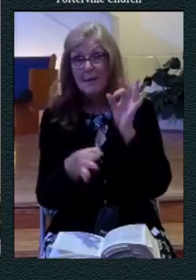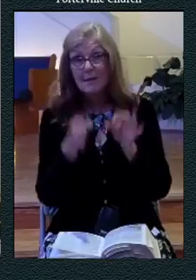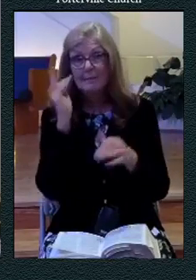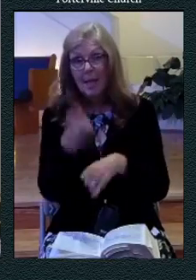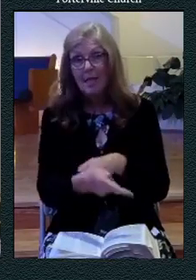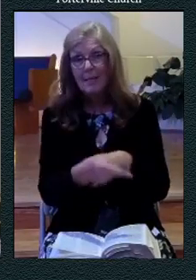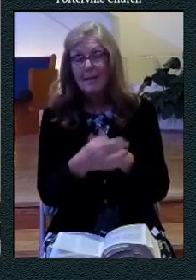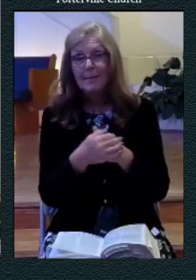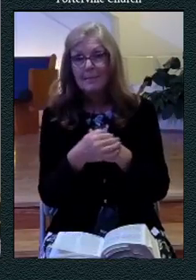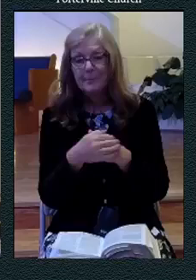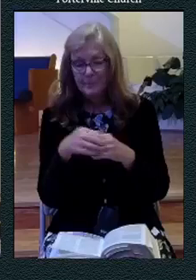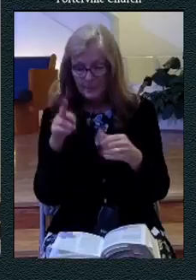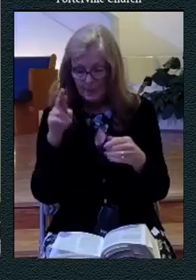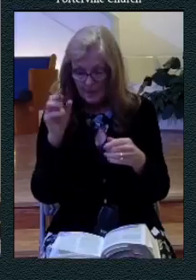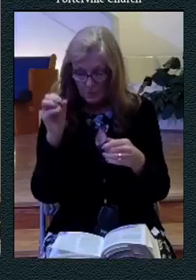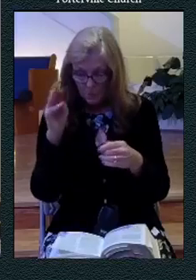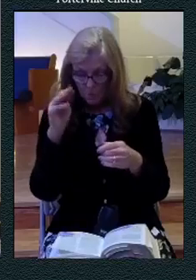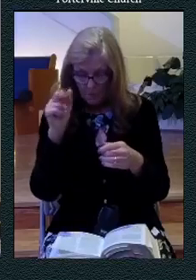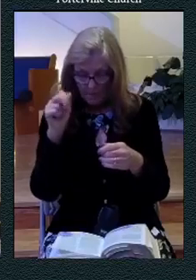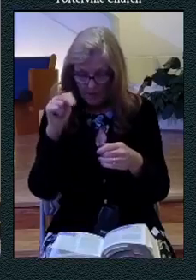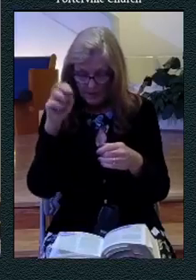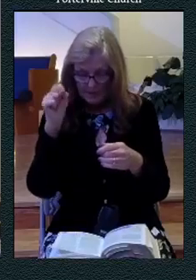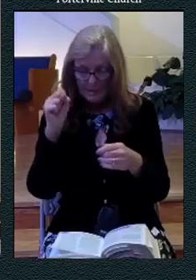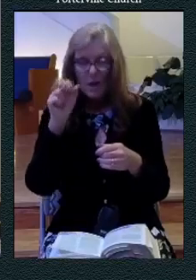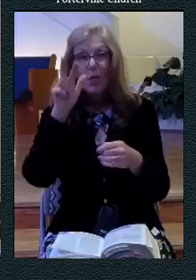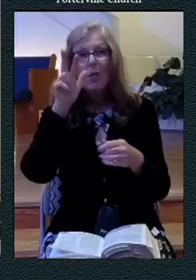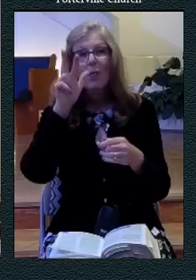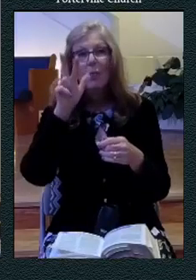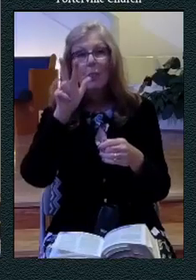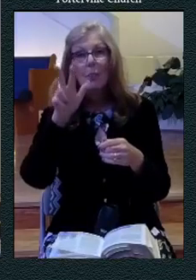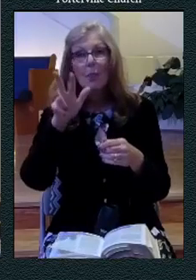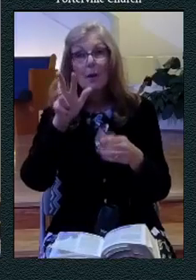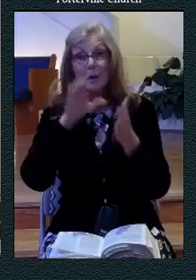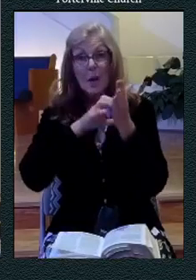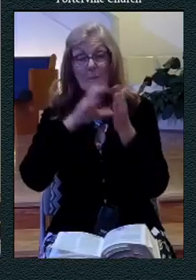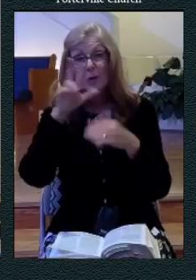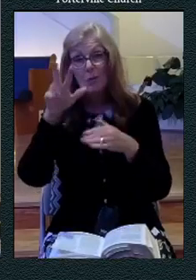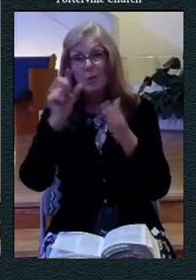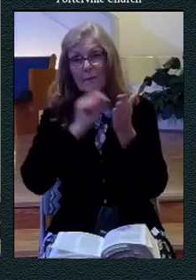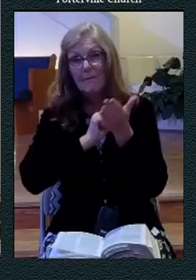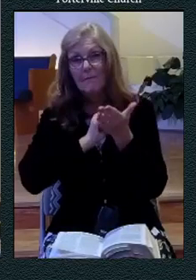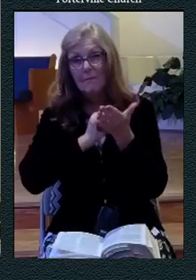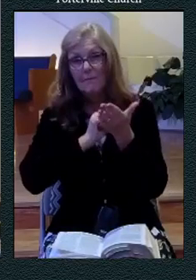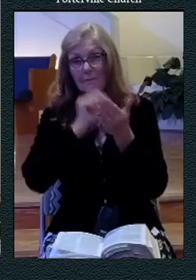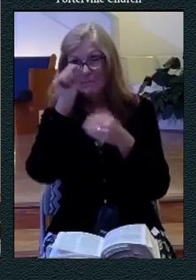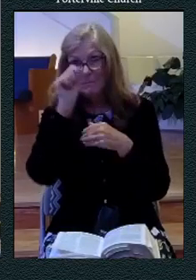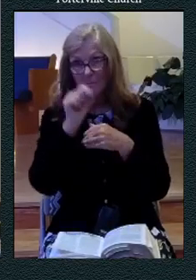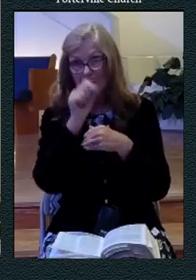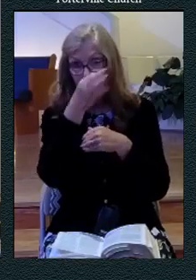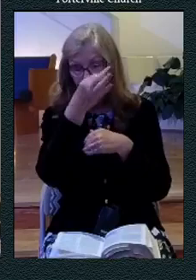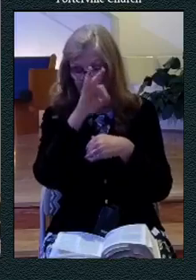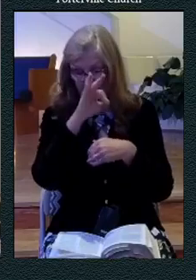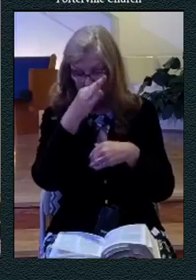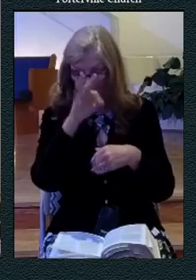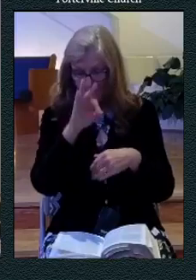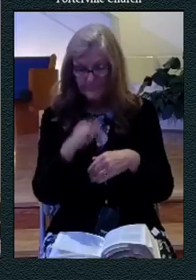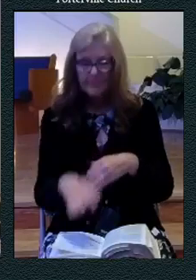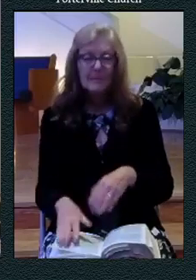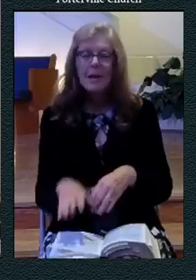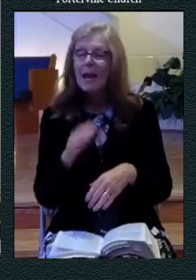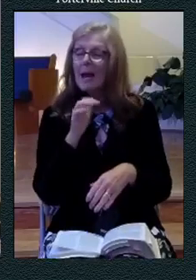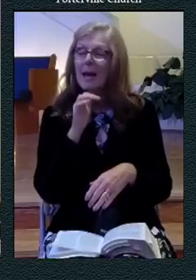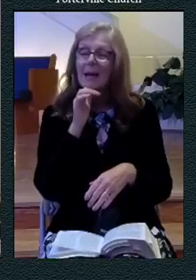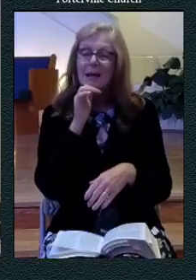Romans 3:19 place. And so there we are, we're standing there and under the conviction of spirit, and it's not just a